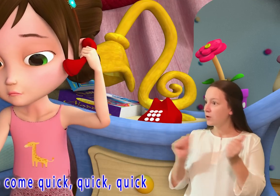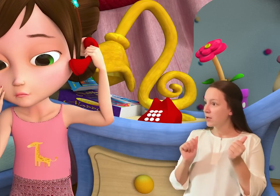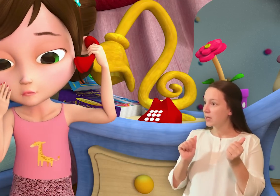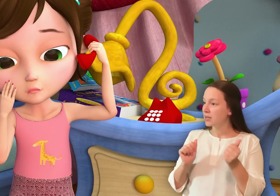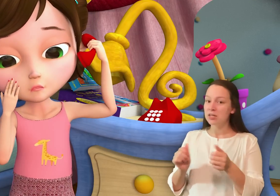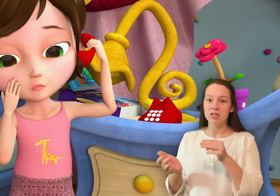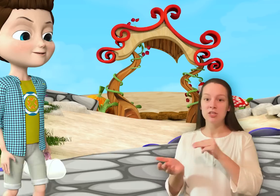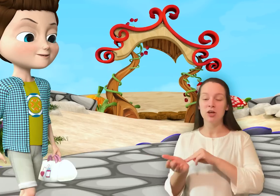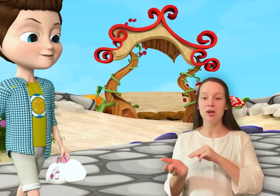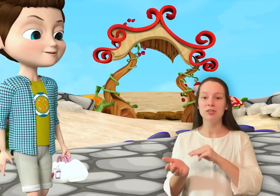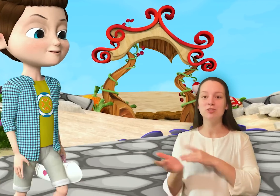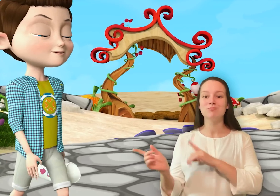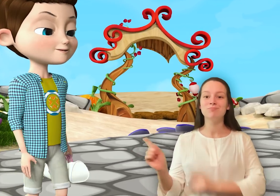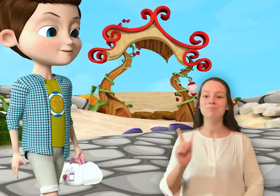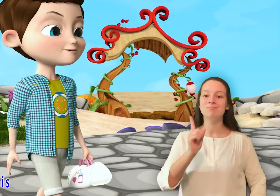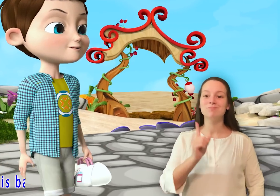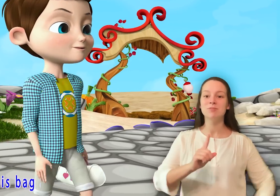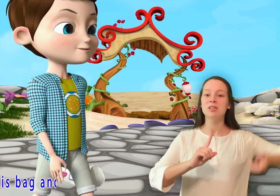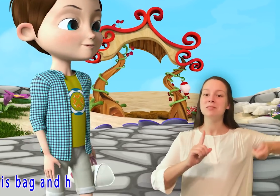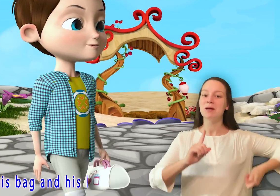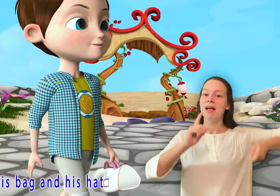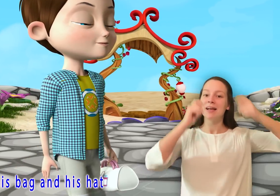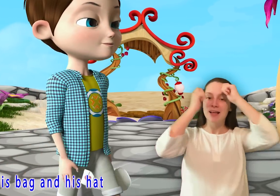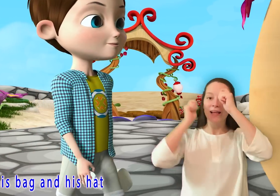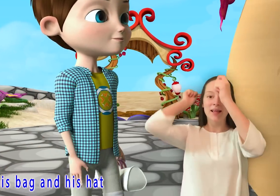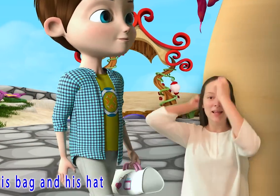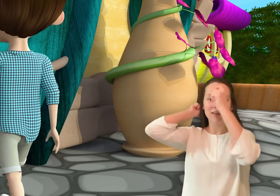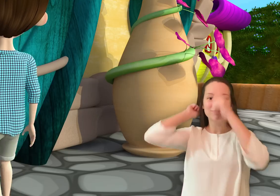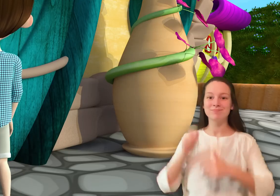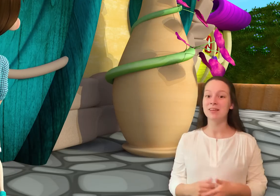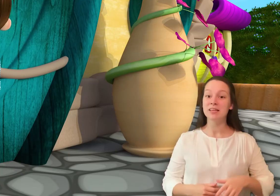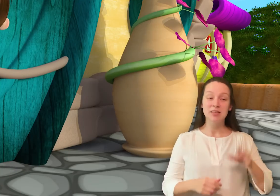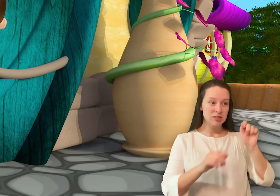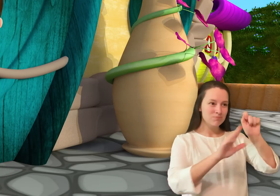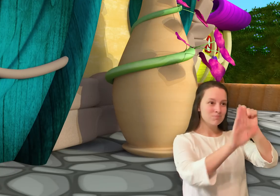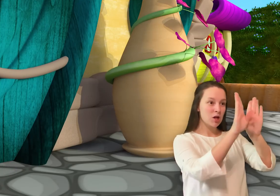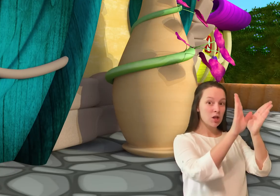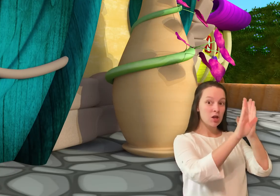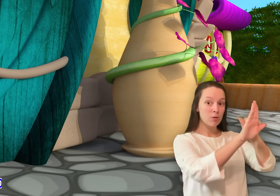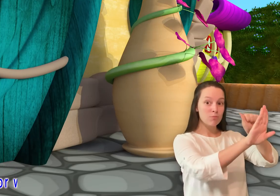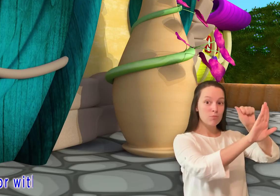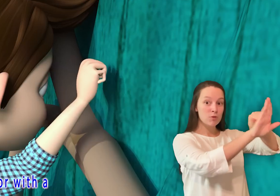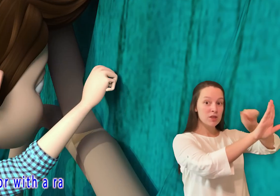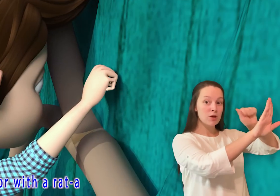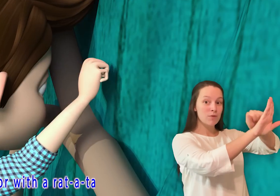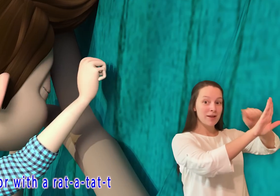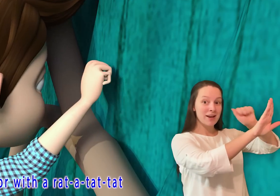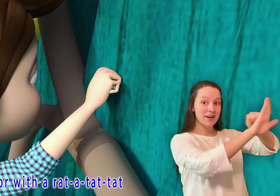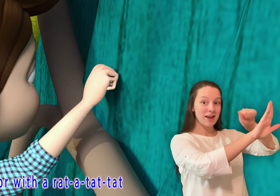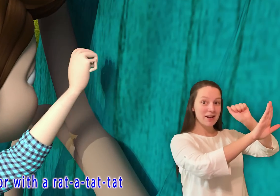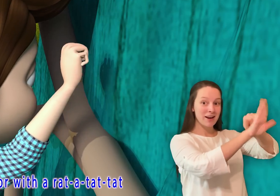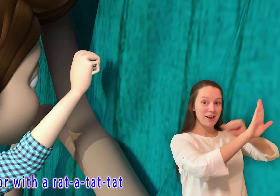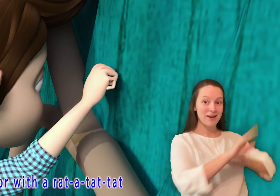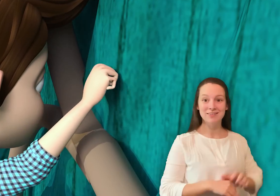quick quick quick the doctor came with his bag and his hat and he knocked on the door with